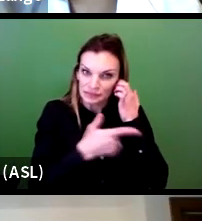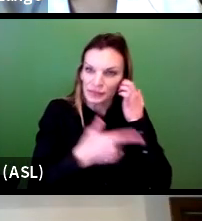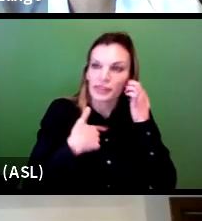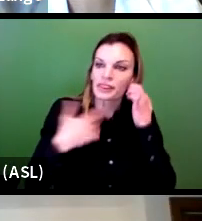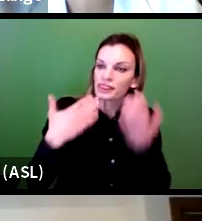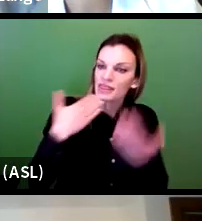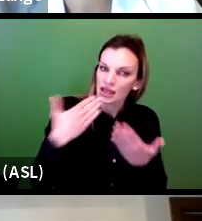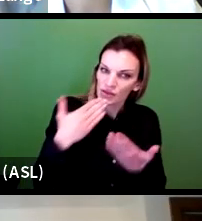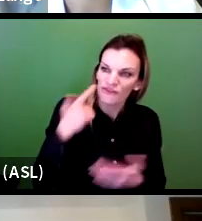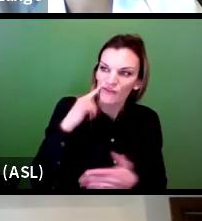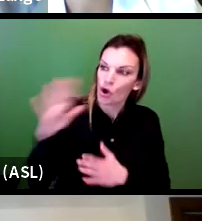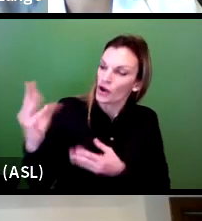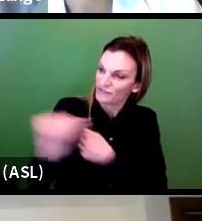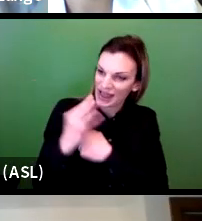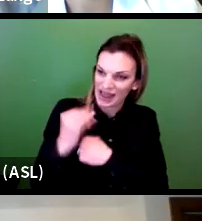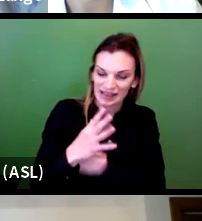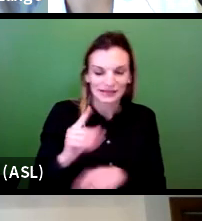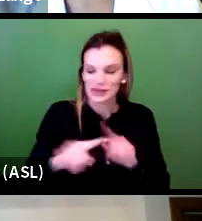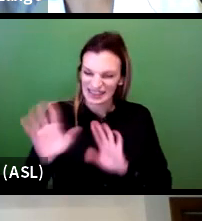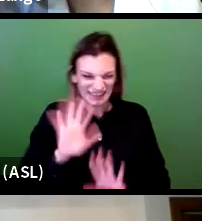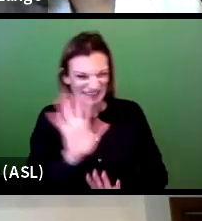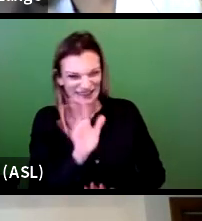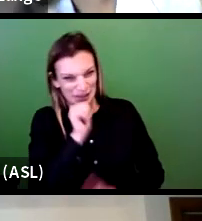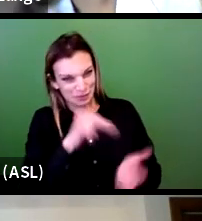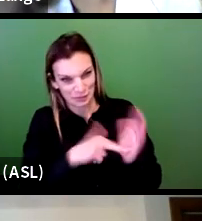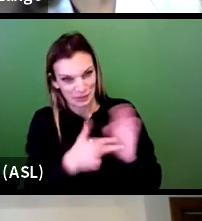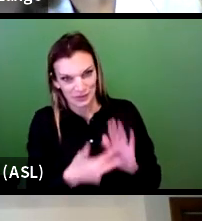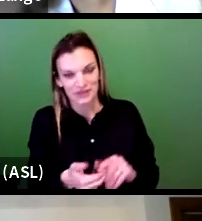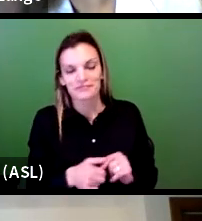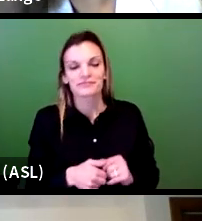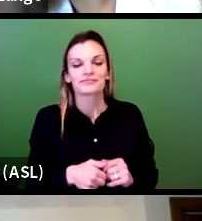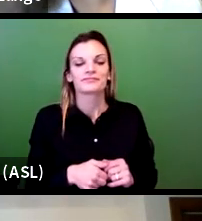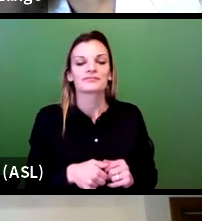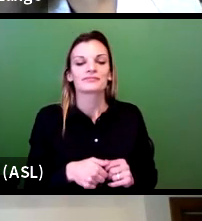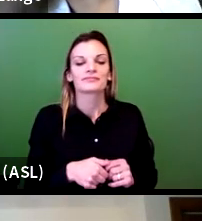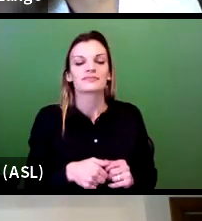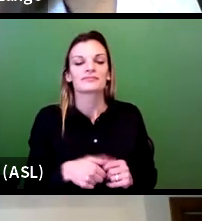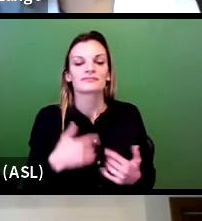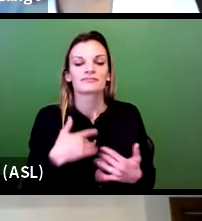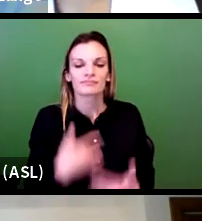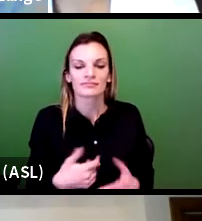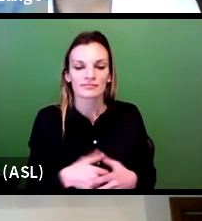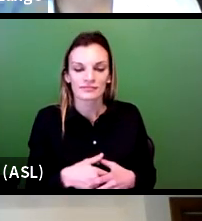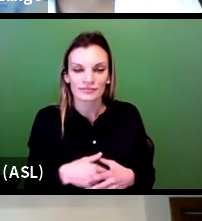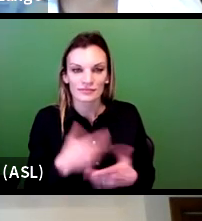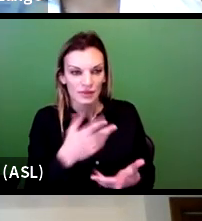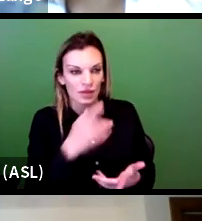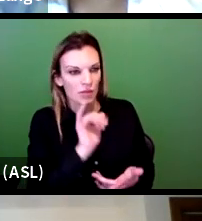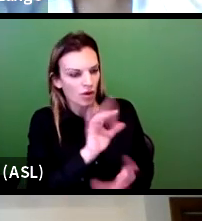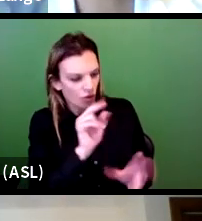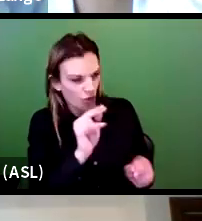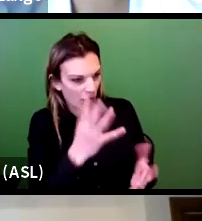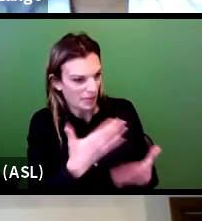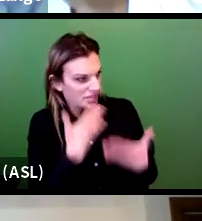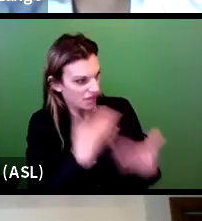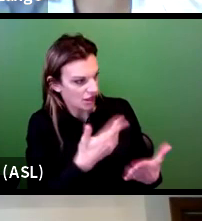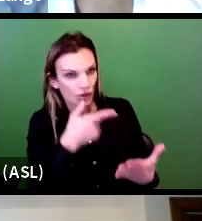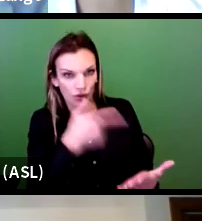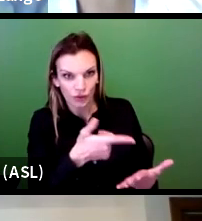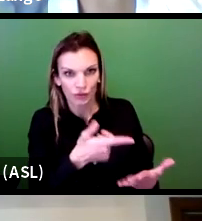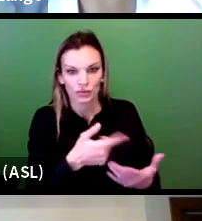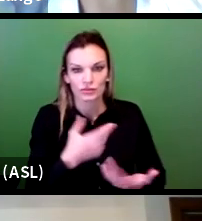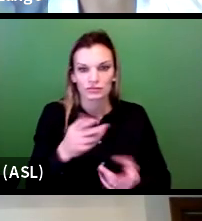legal advice, nonetheless. And they thank me. And then a couple times I said, no, let me thank you for putting food on my